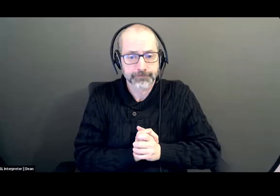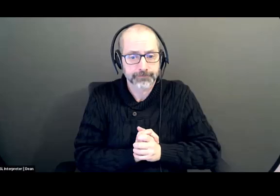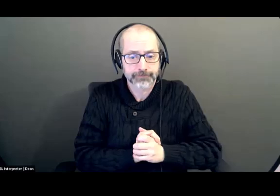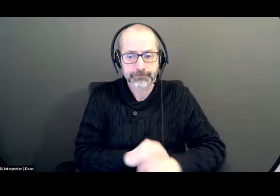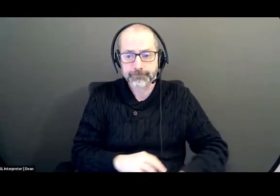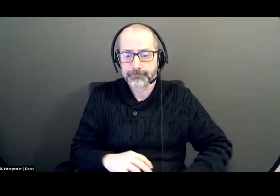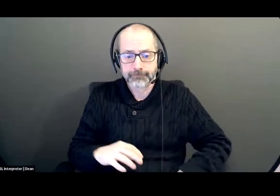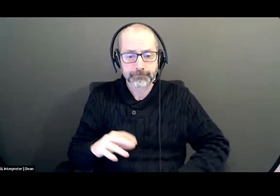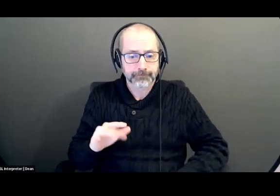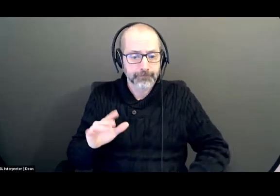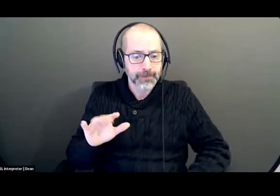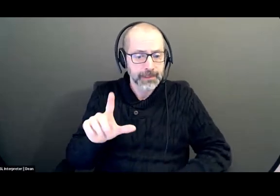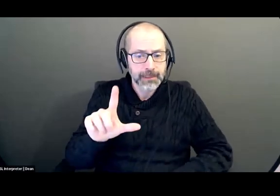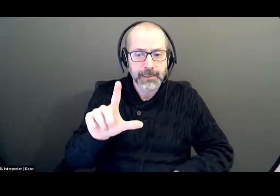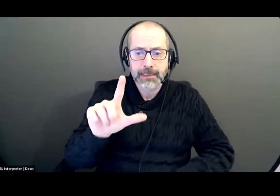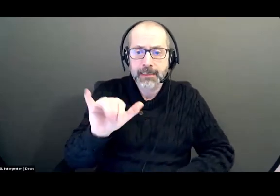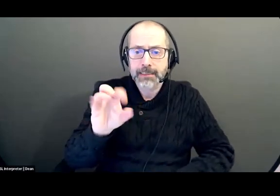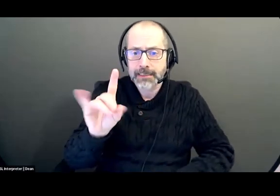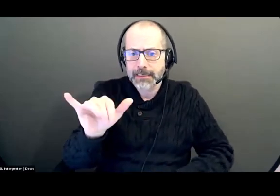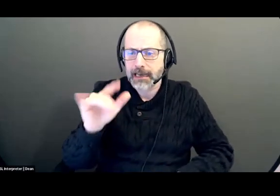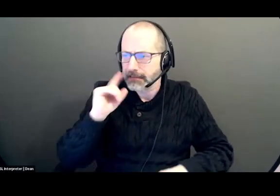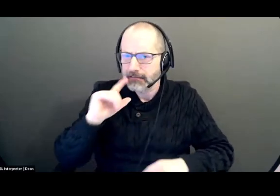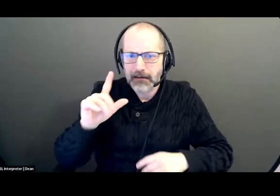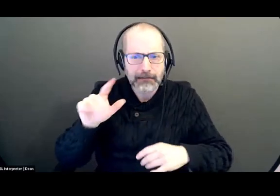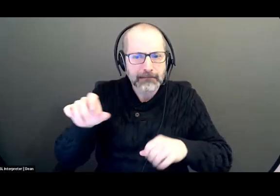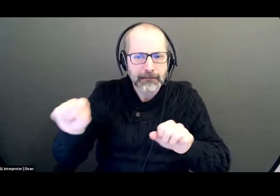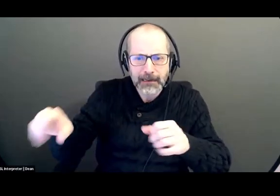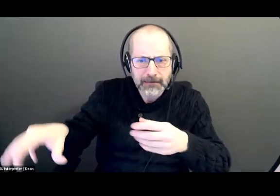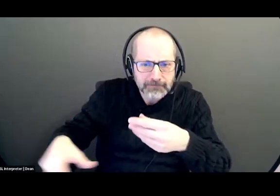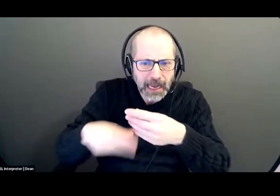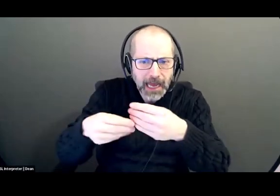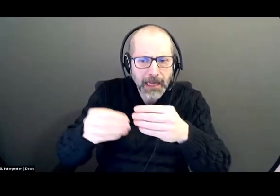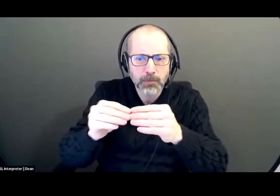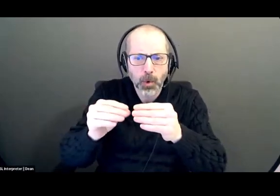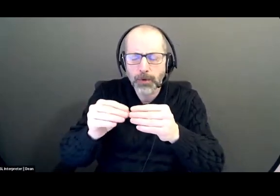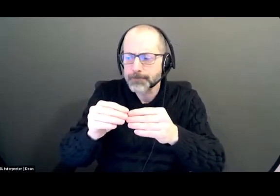they're hypervigilant. Sometimes they're,